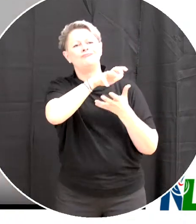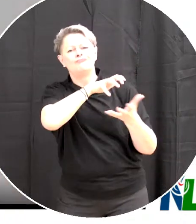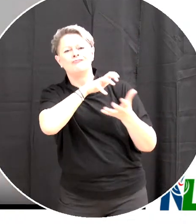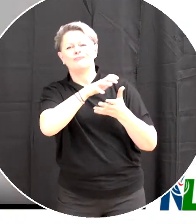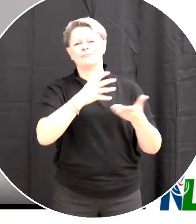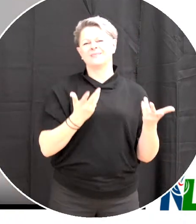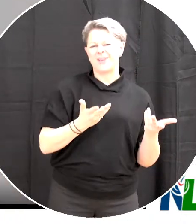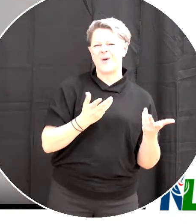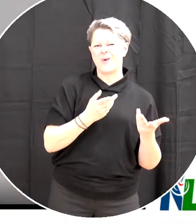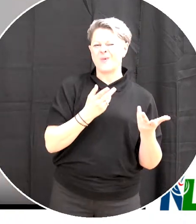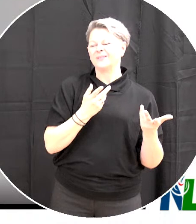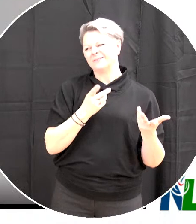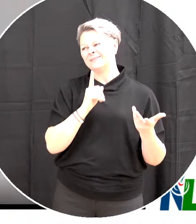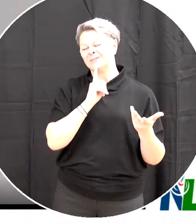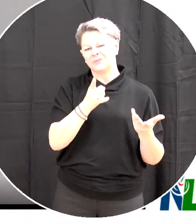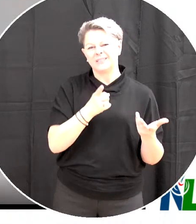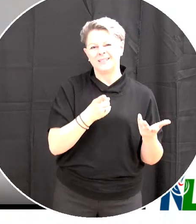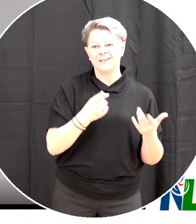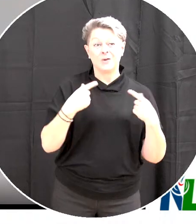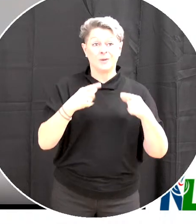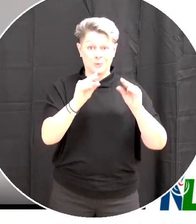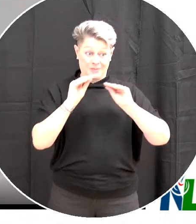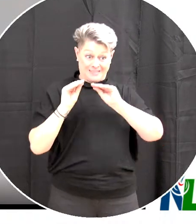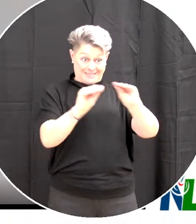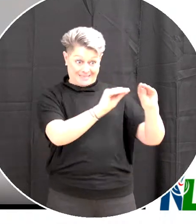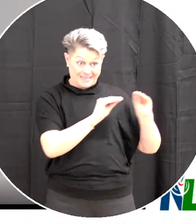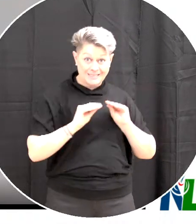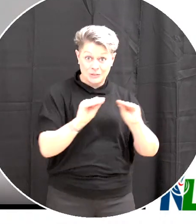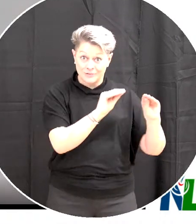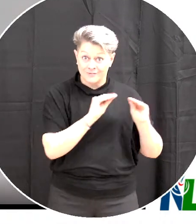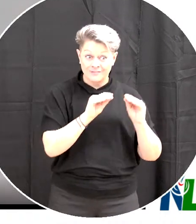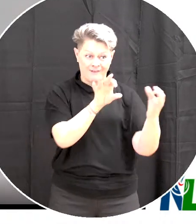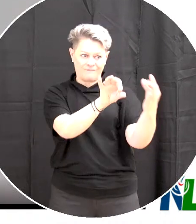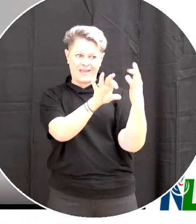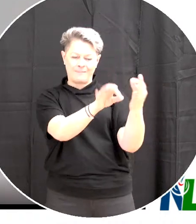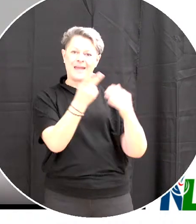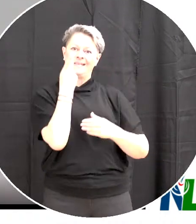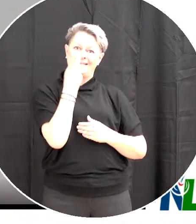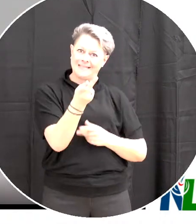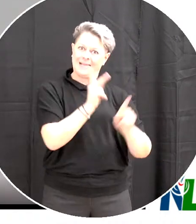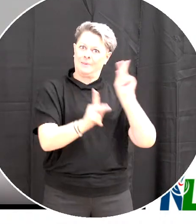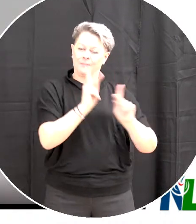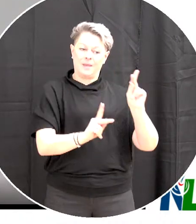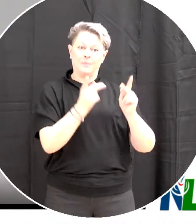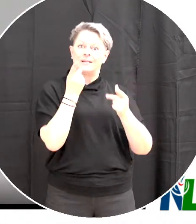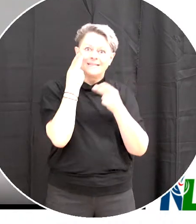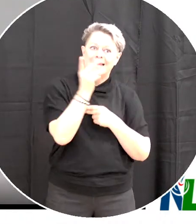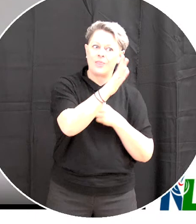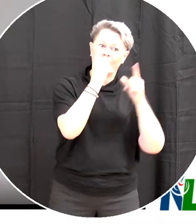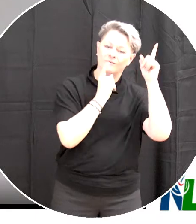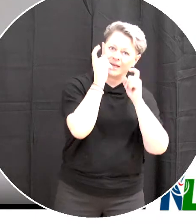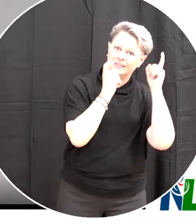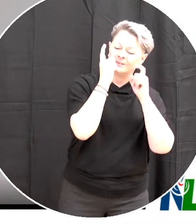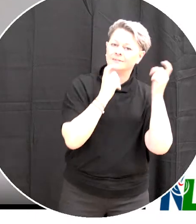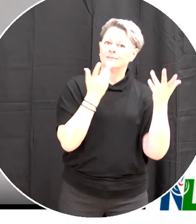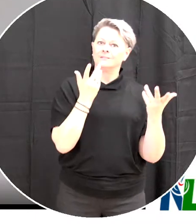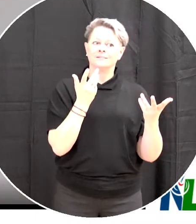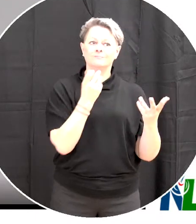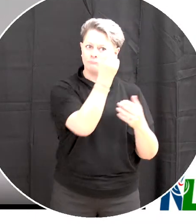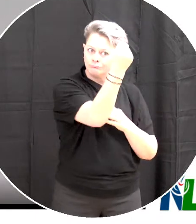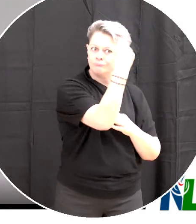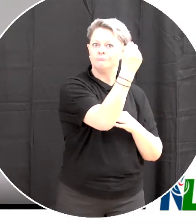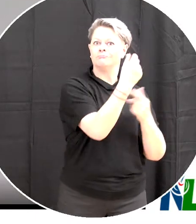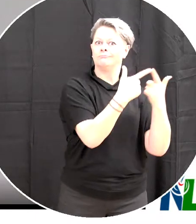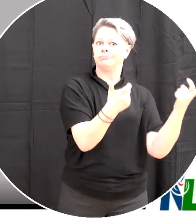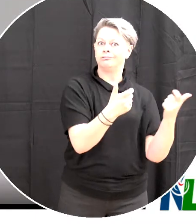something to be said as well when you're instructing or giving them feedback, like legit looking at their expression to see if they get it. Because all they say online is